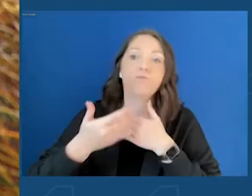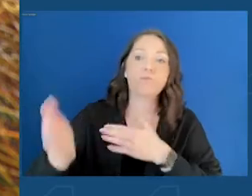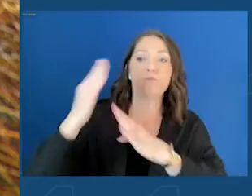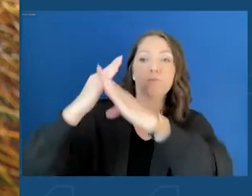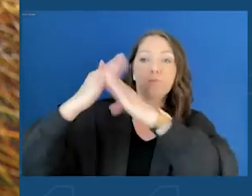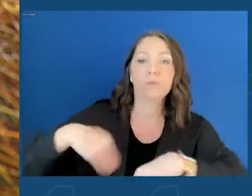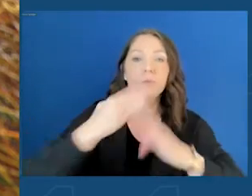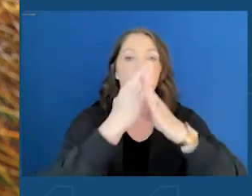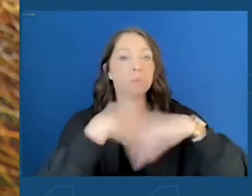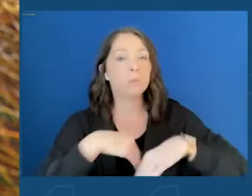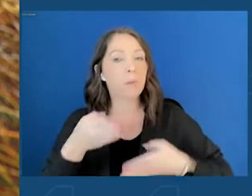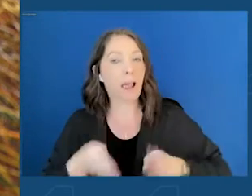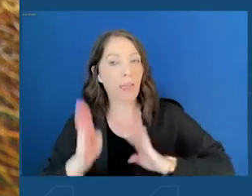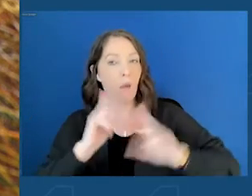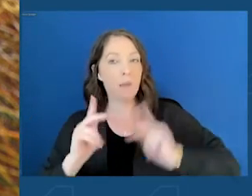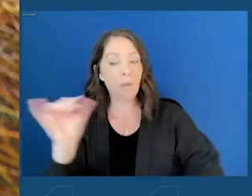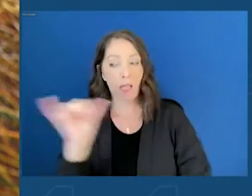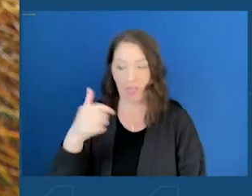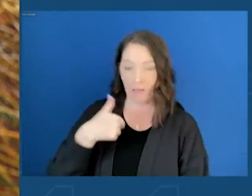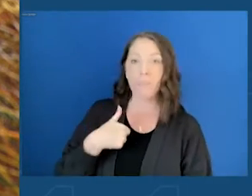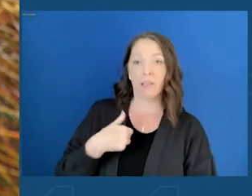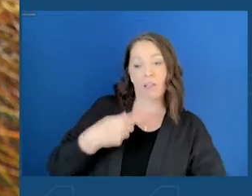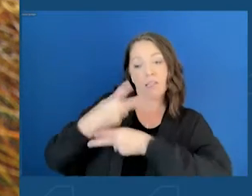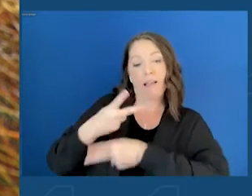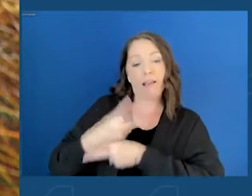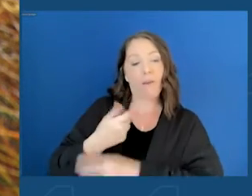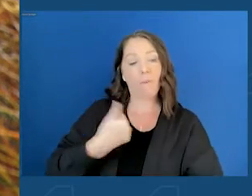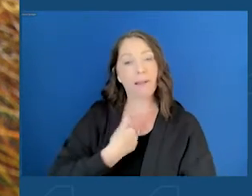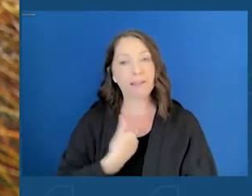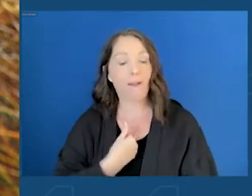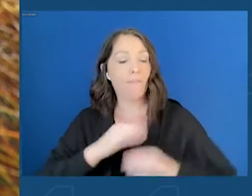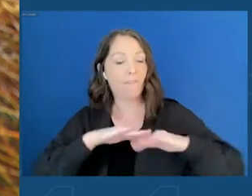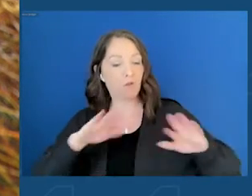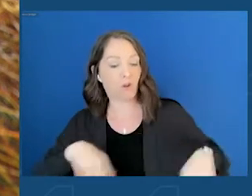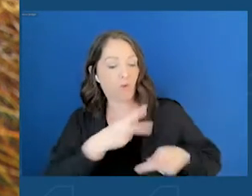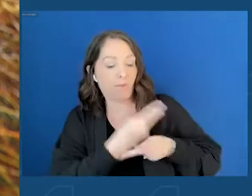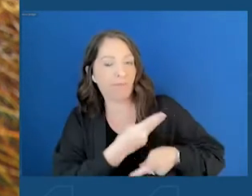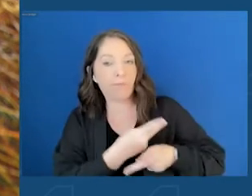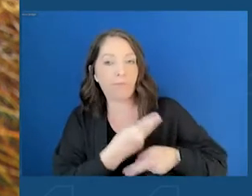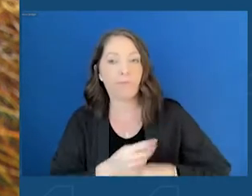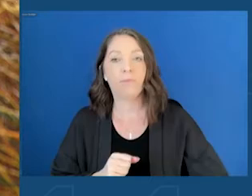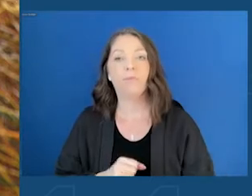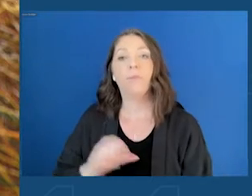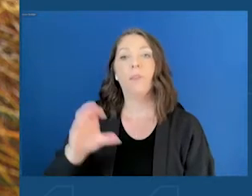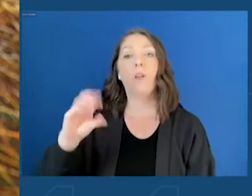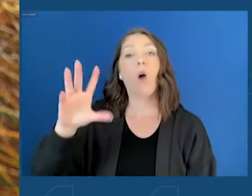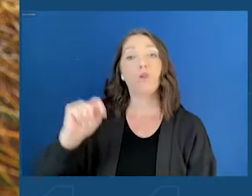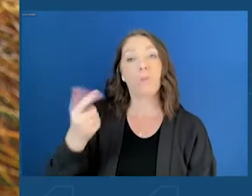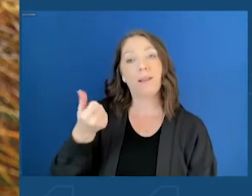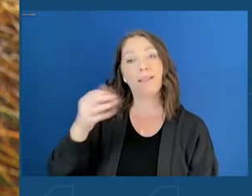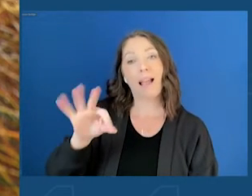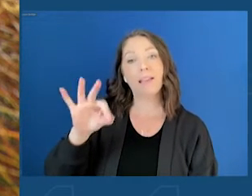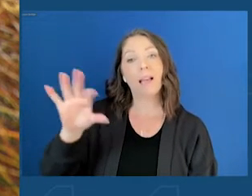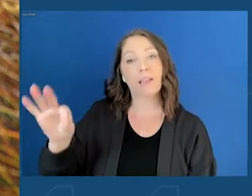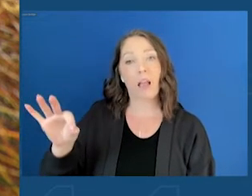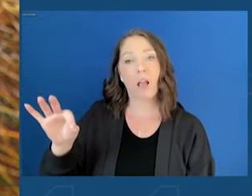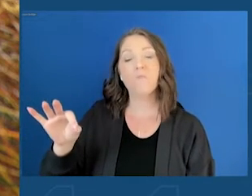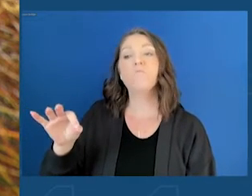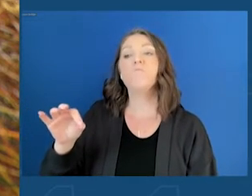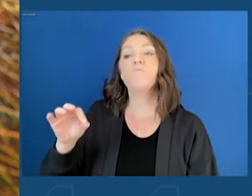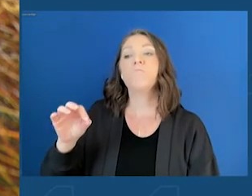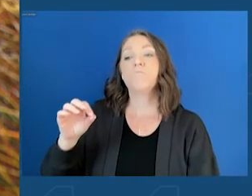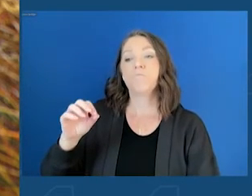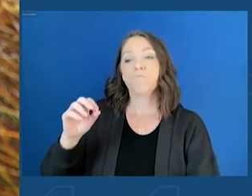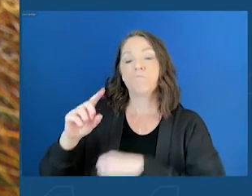me to take care of ourselves and our children. In October of 1999, I was sentenced to 3 years